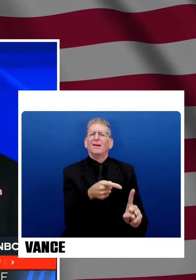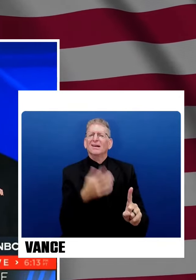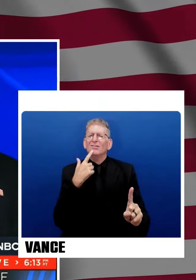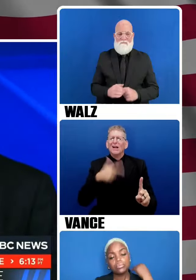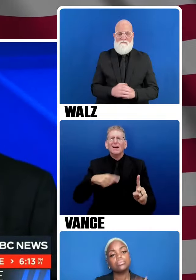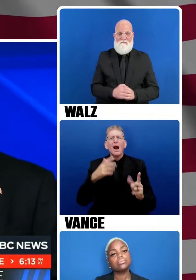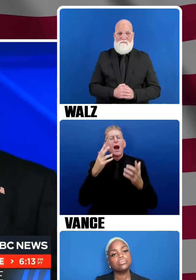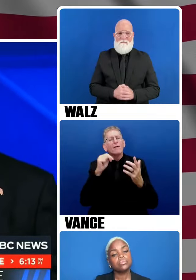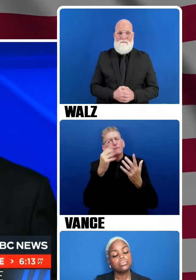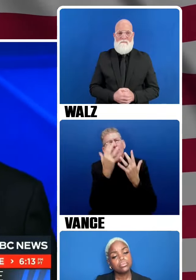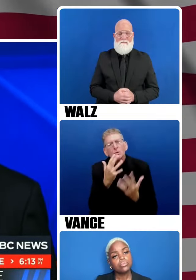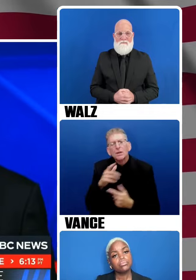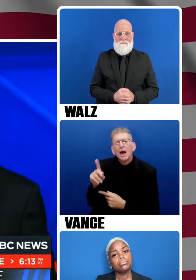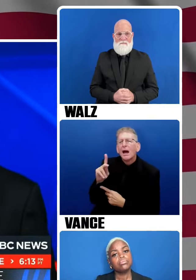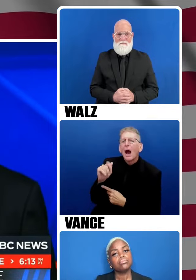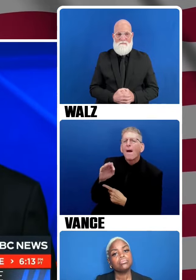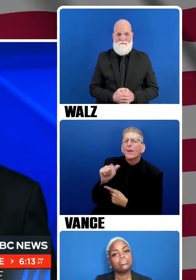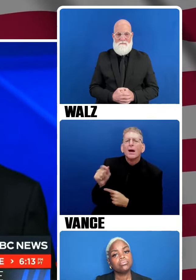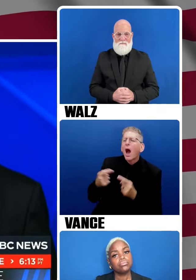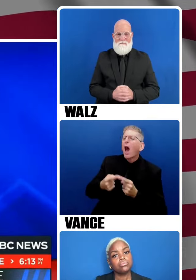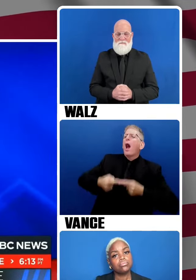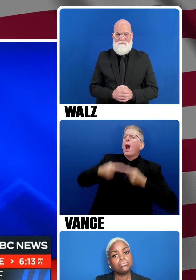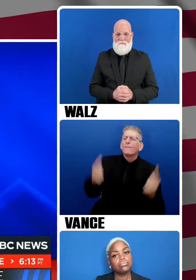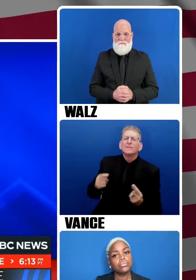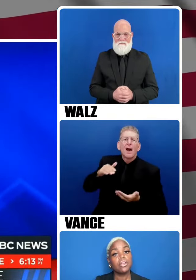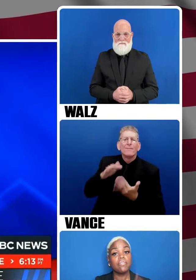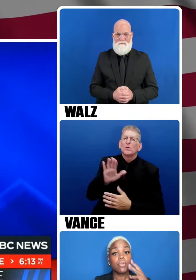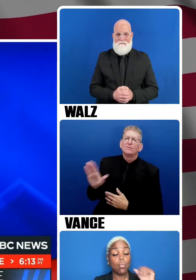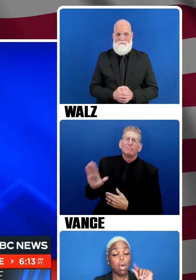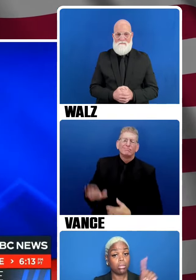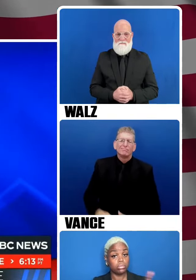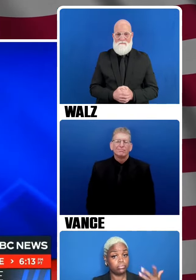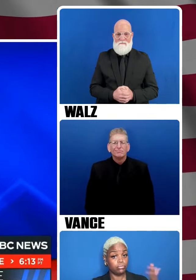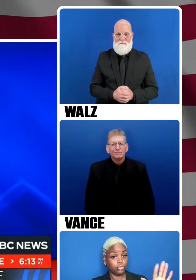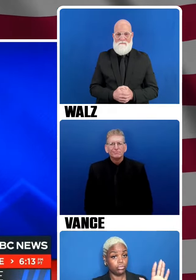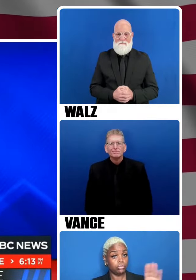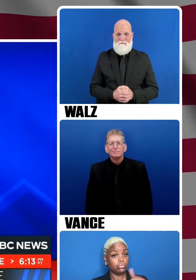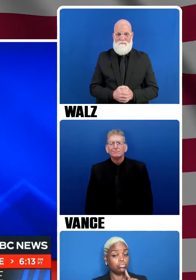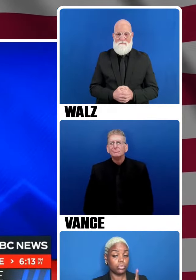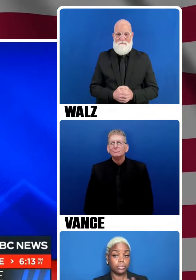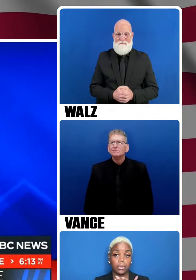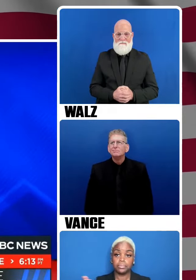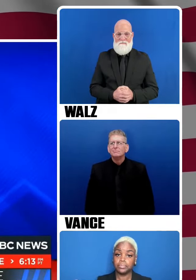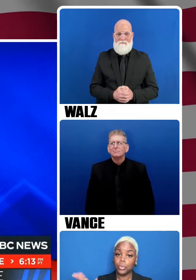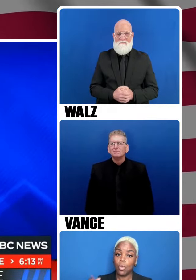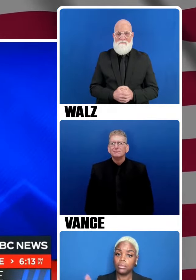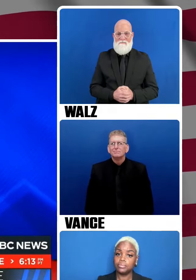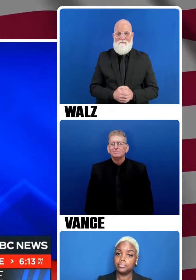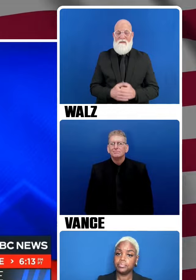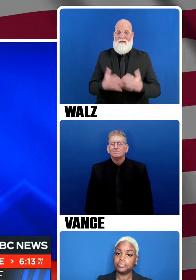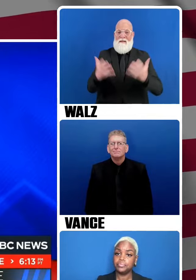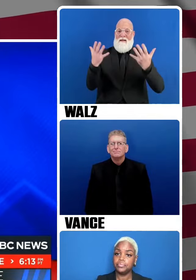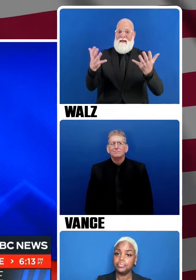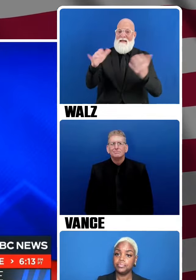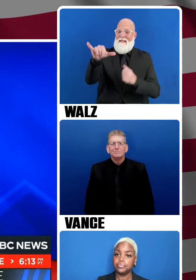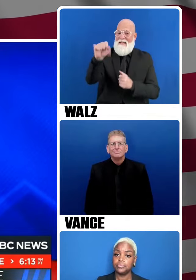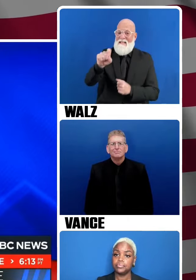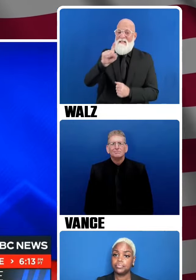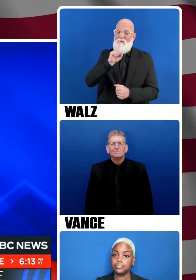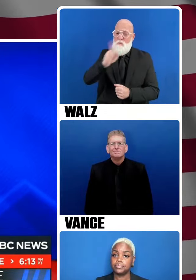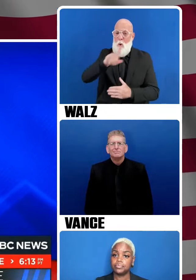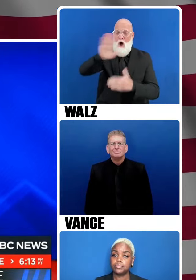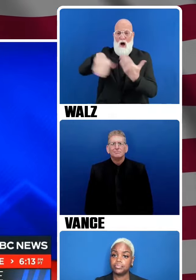minutes to respond. Well, we got close to an agreement because all those things are happening. Look, first of all, it is a horrific tragedy